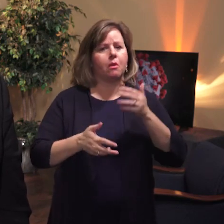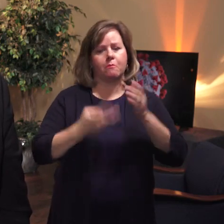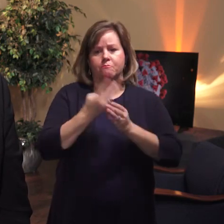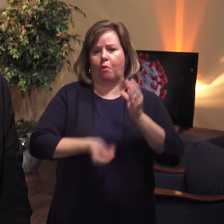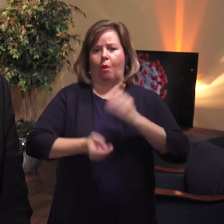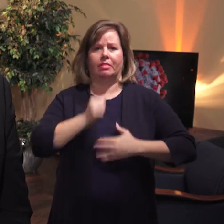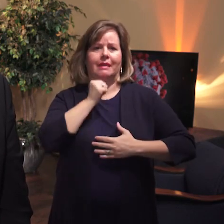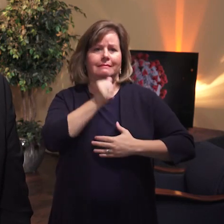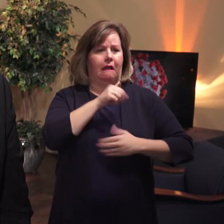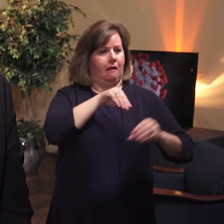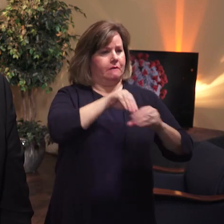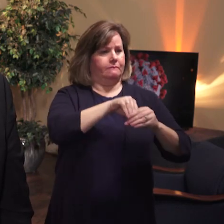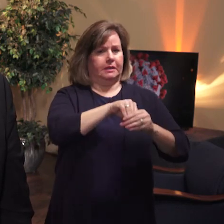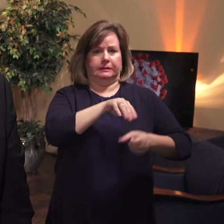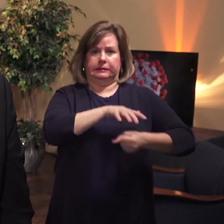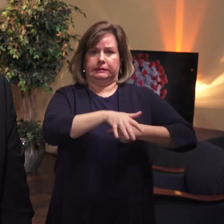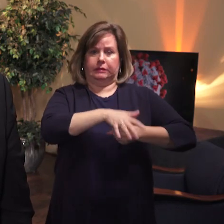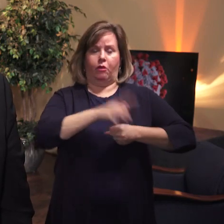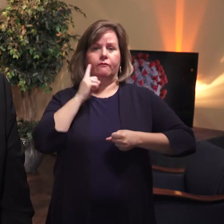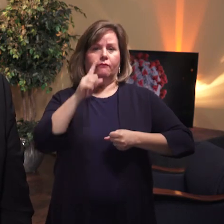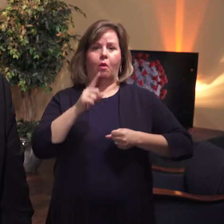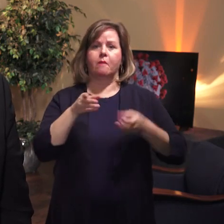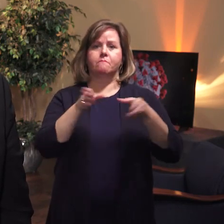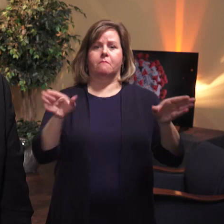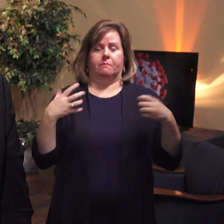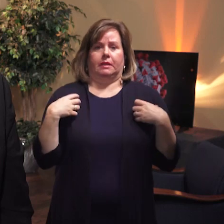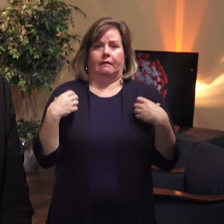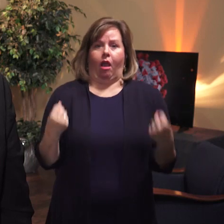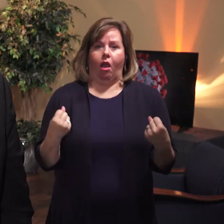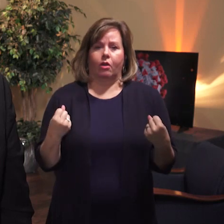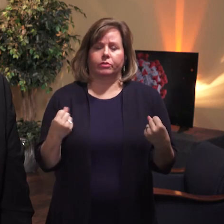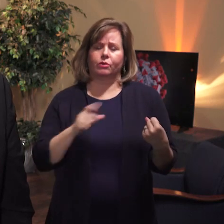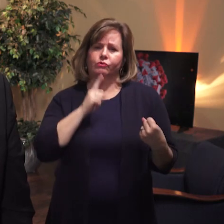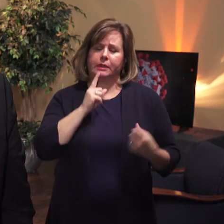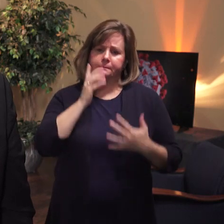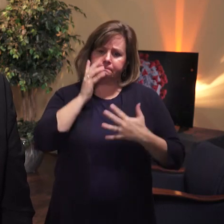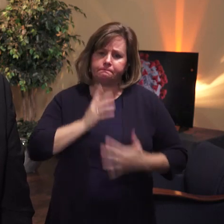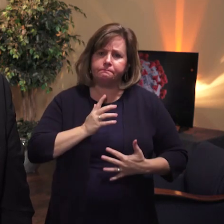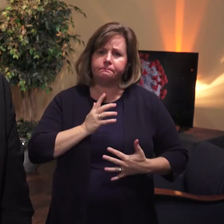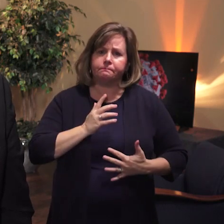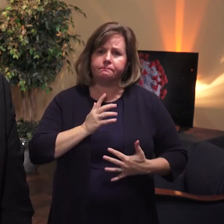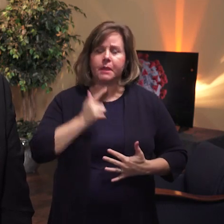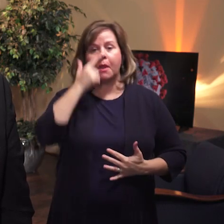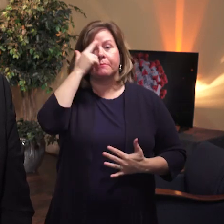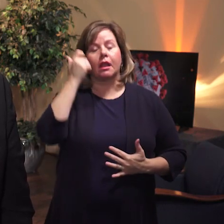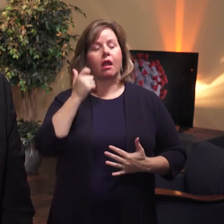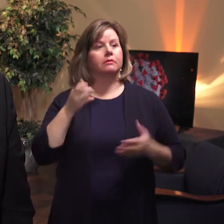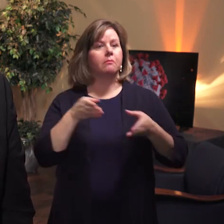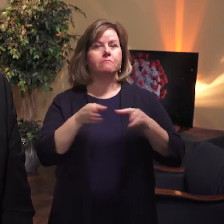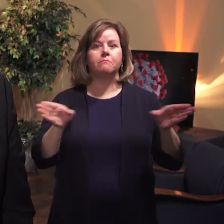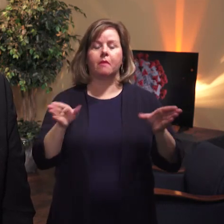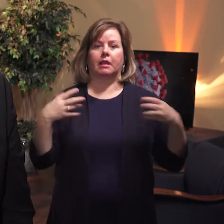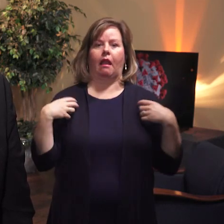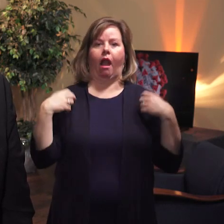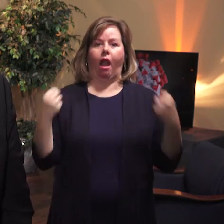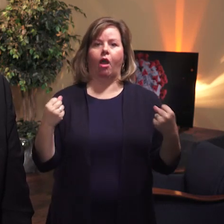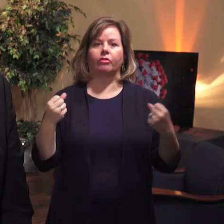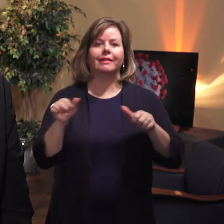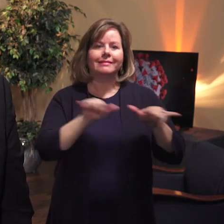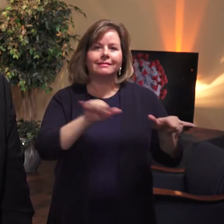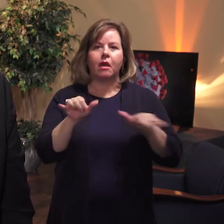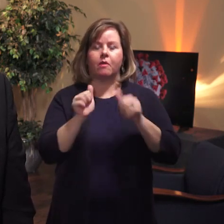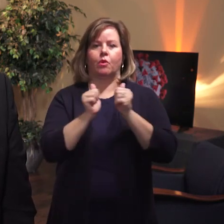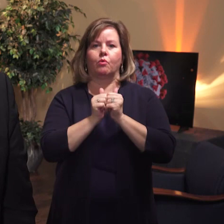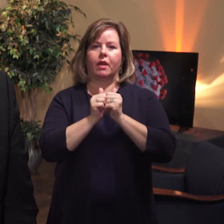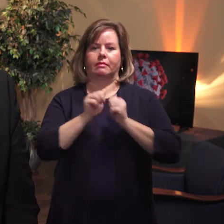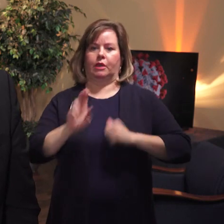health. And that's unfortunate, because I think we need to think about public health the same way we think about national security in other